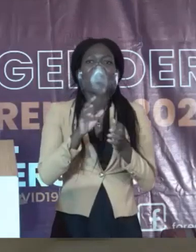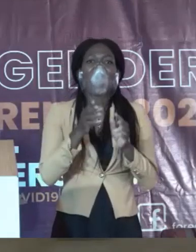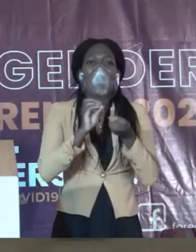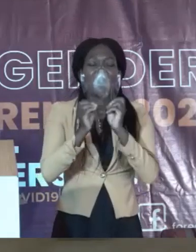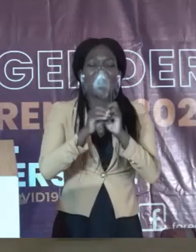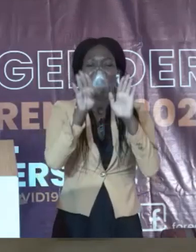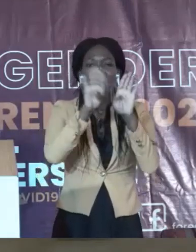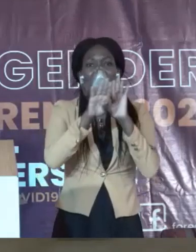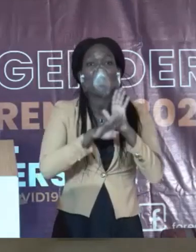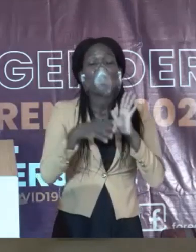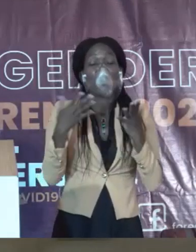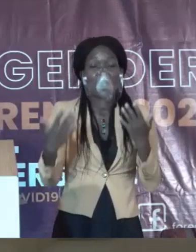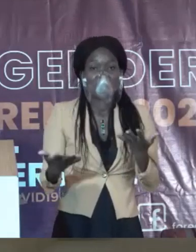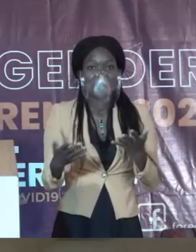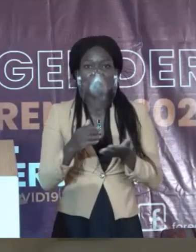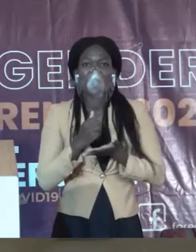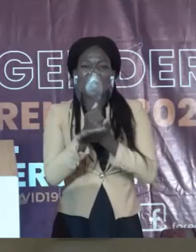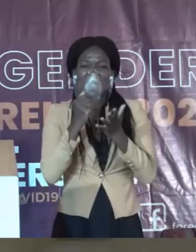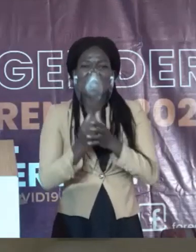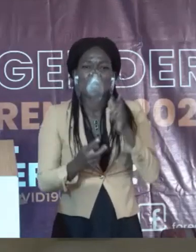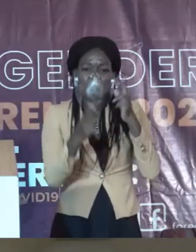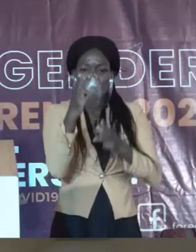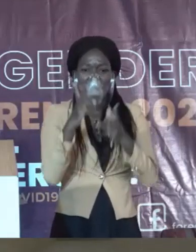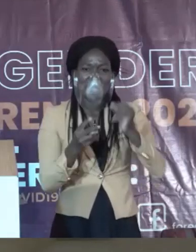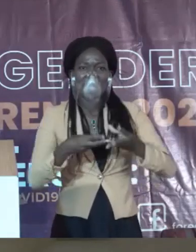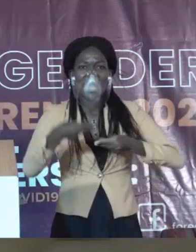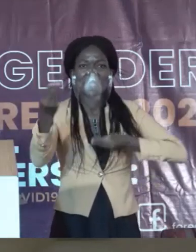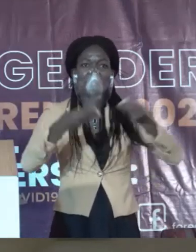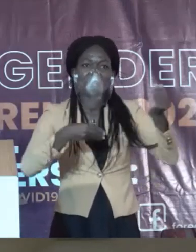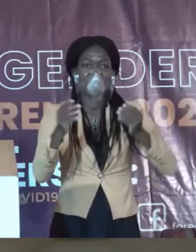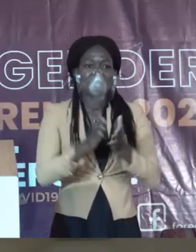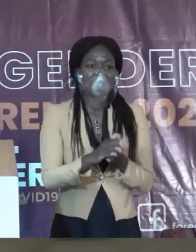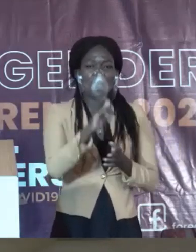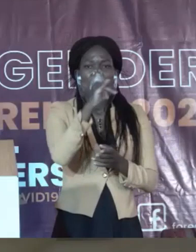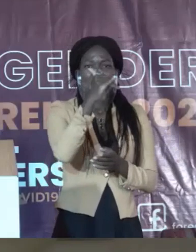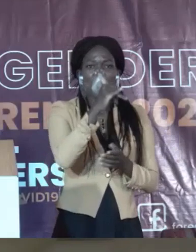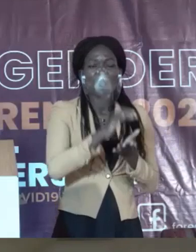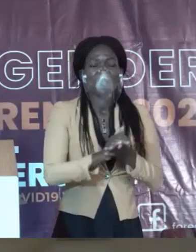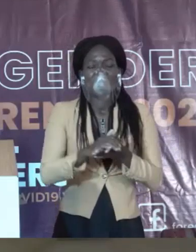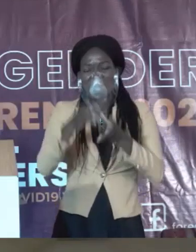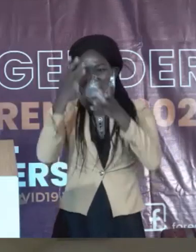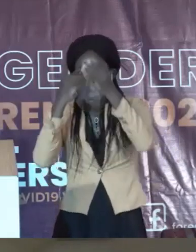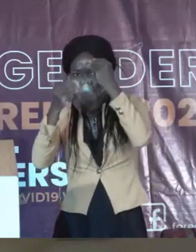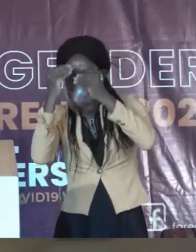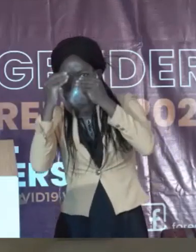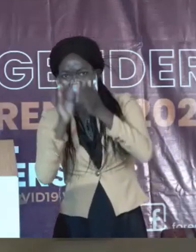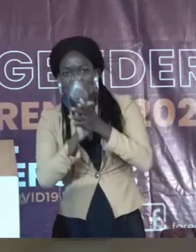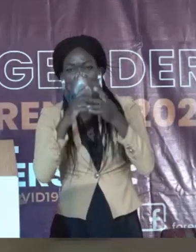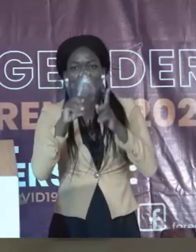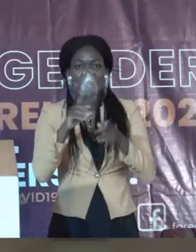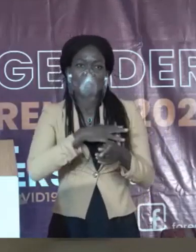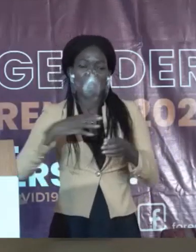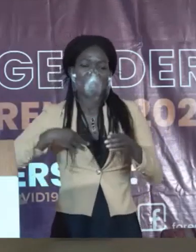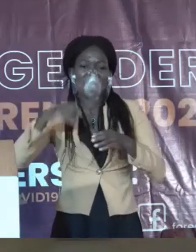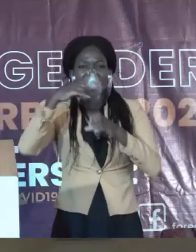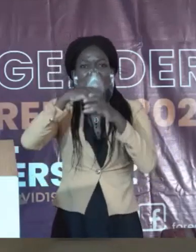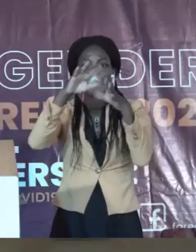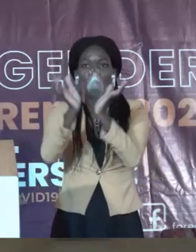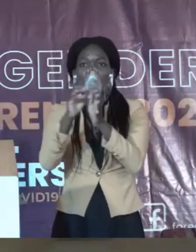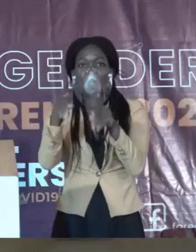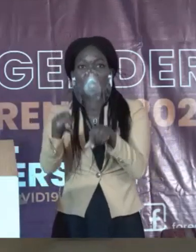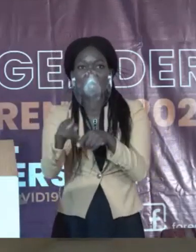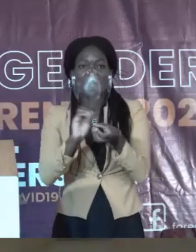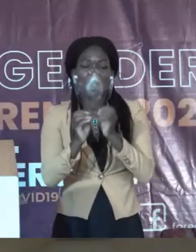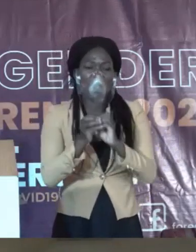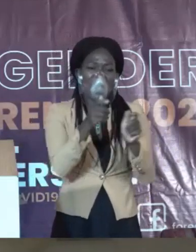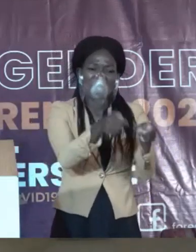which would cut expenditure to health, to education, and to the women in communities who are producing. So I think